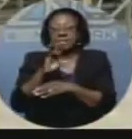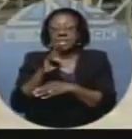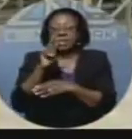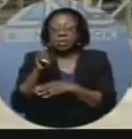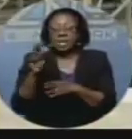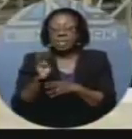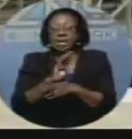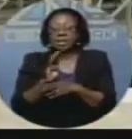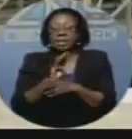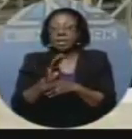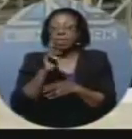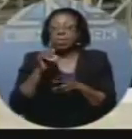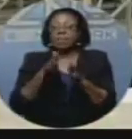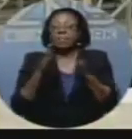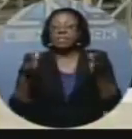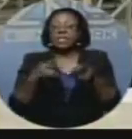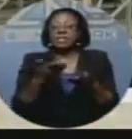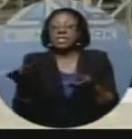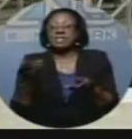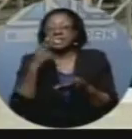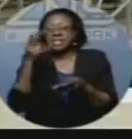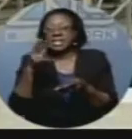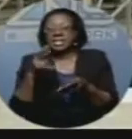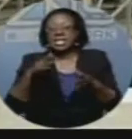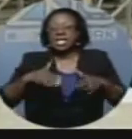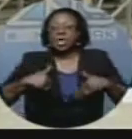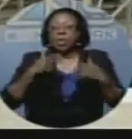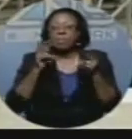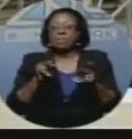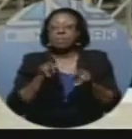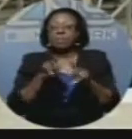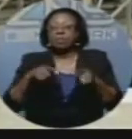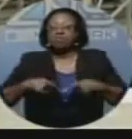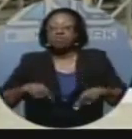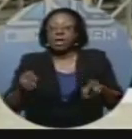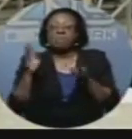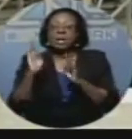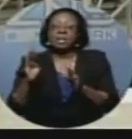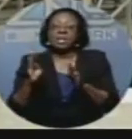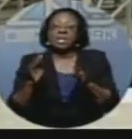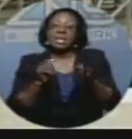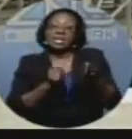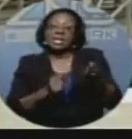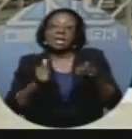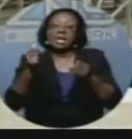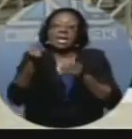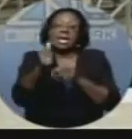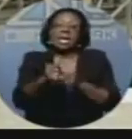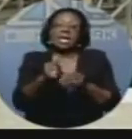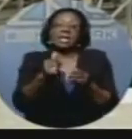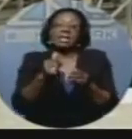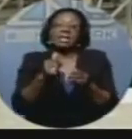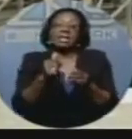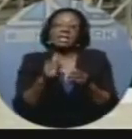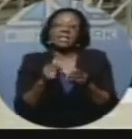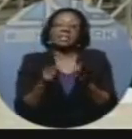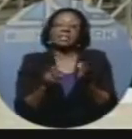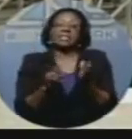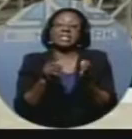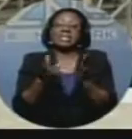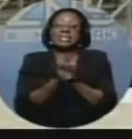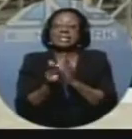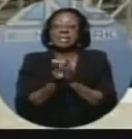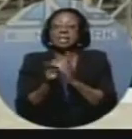is that the young people from Grand Bahama seem to be way ahead in terms of their skill development, and I guess